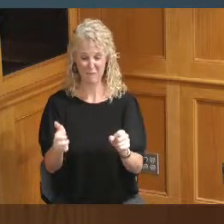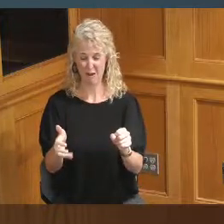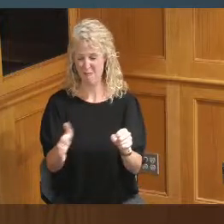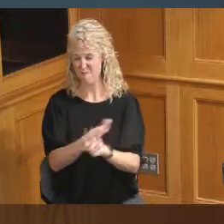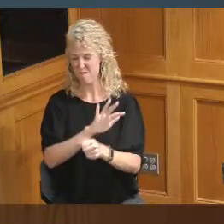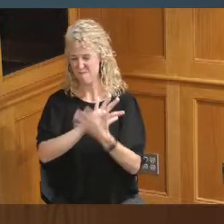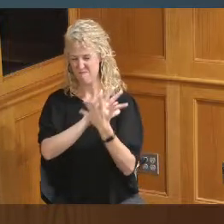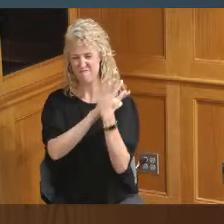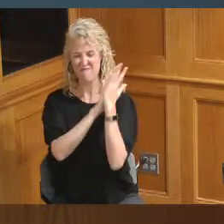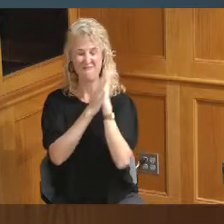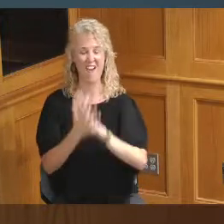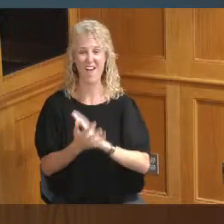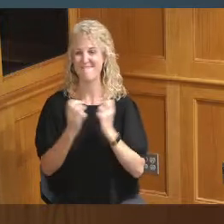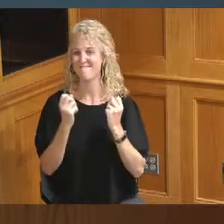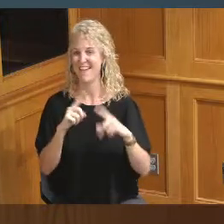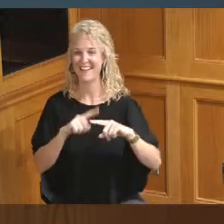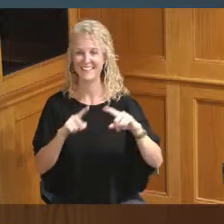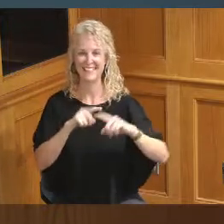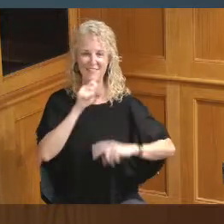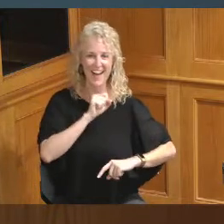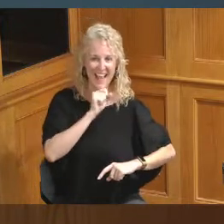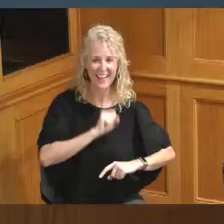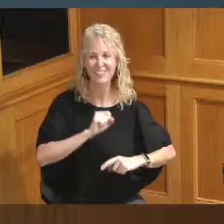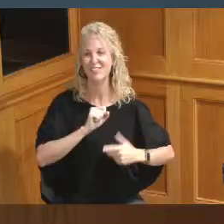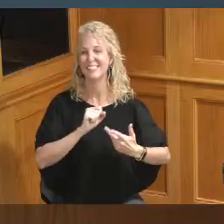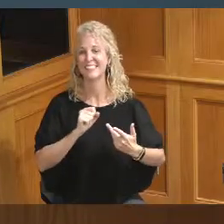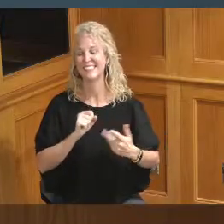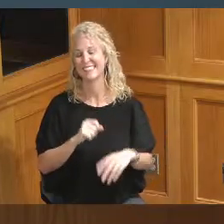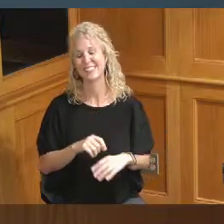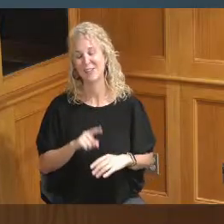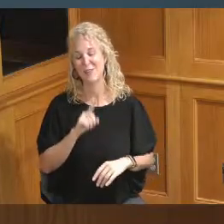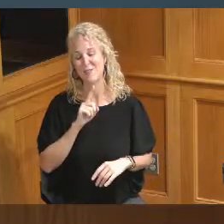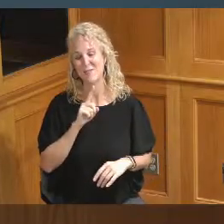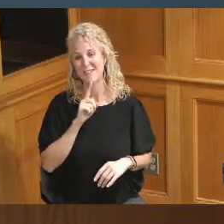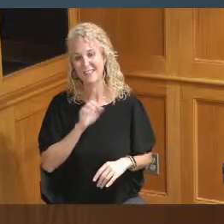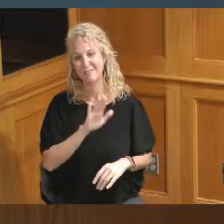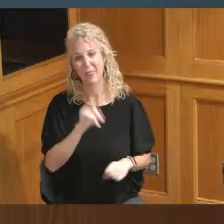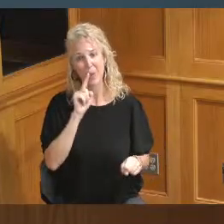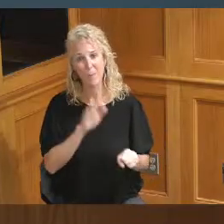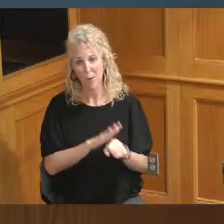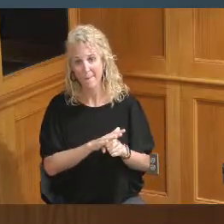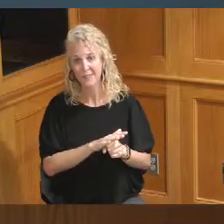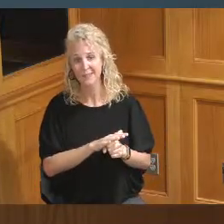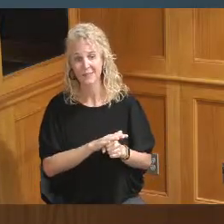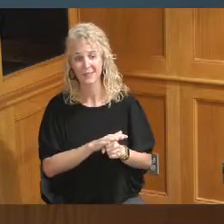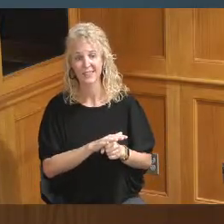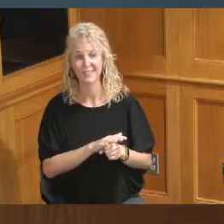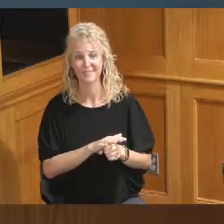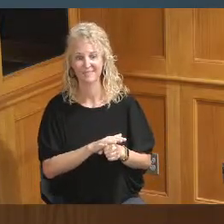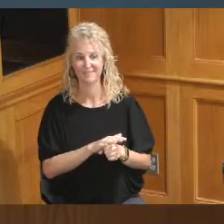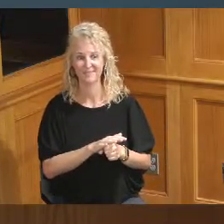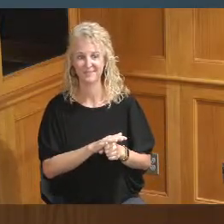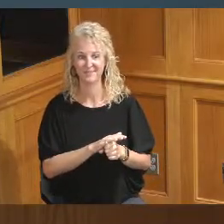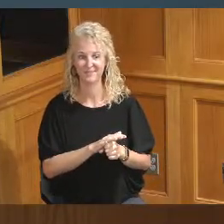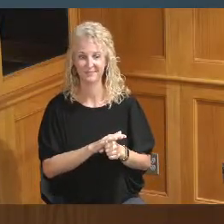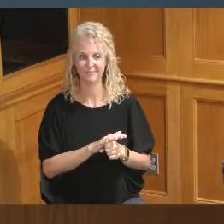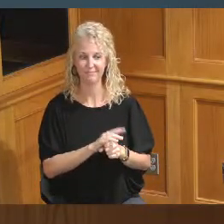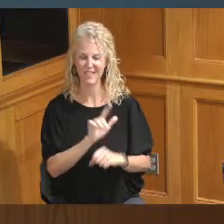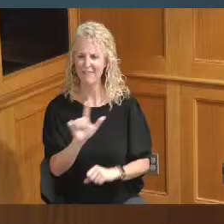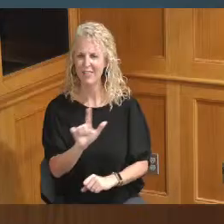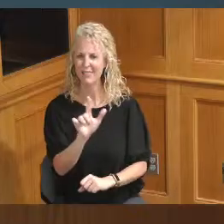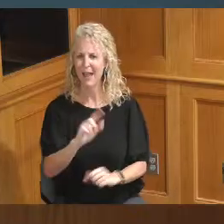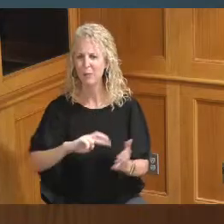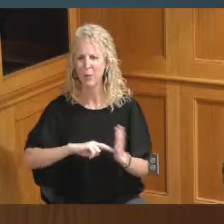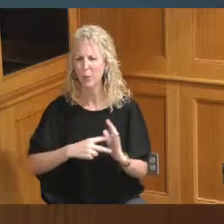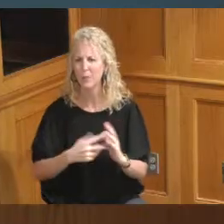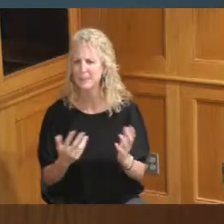were in there. And so congratulations to them to holding true on their promise of really rethinking what a library